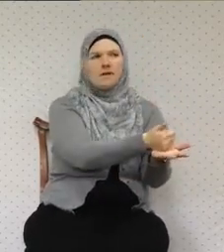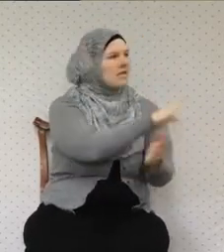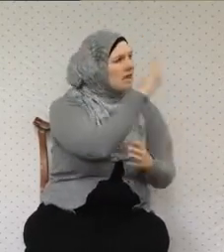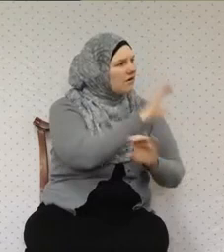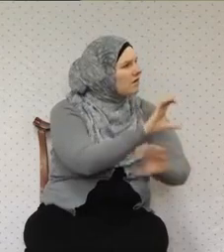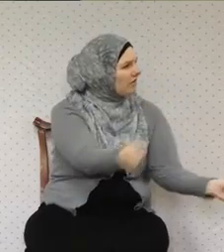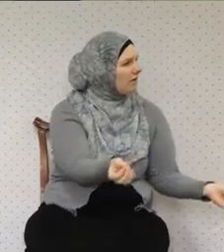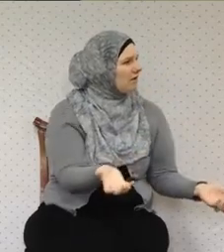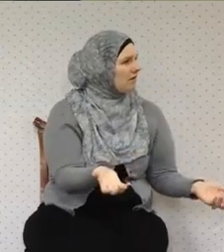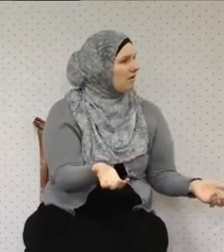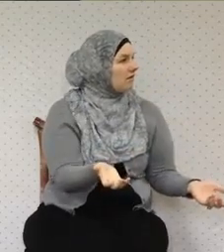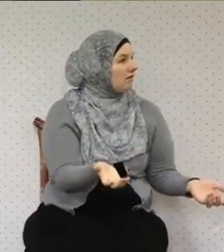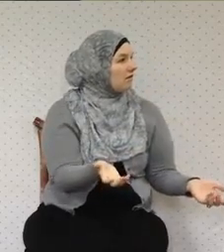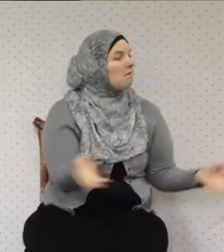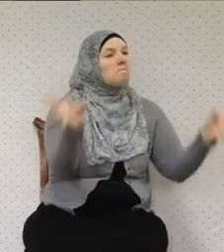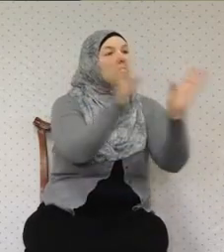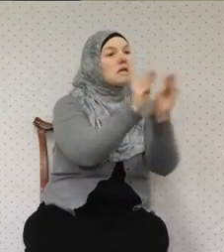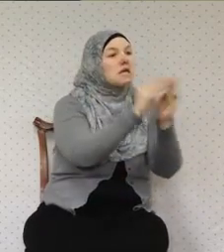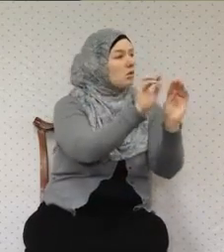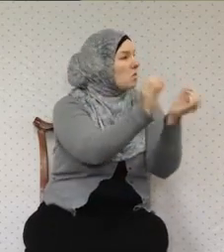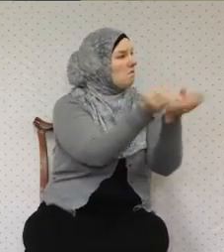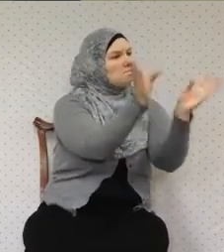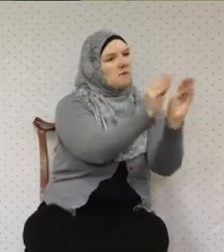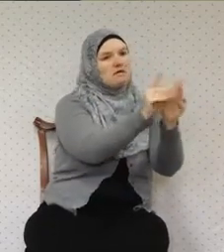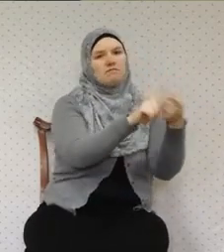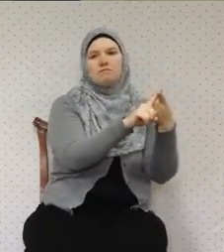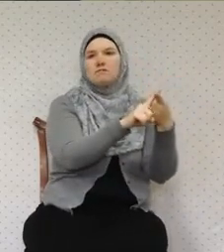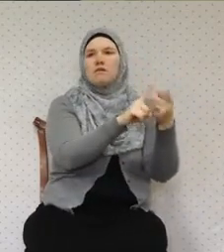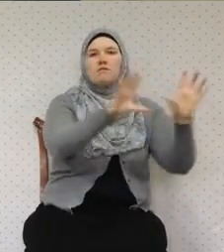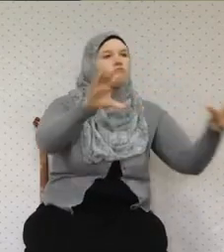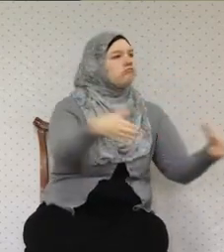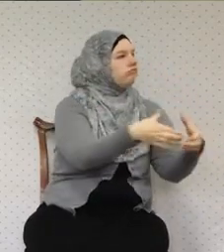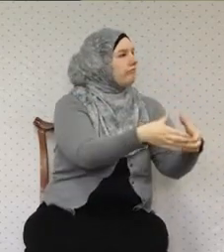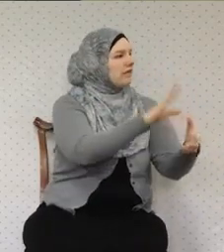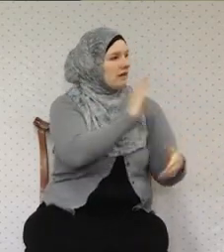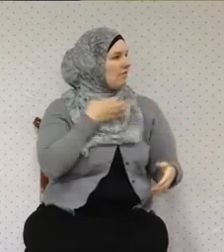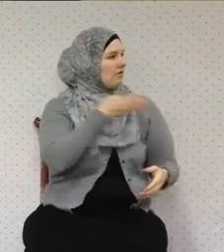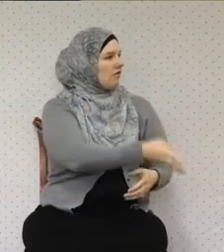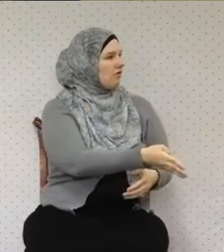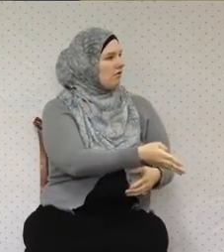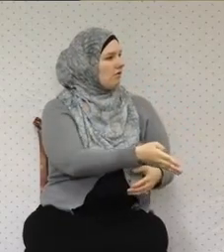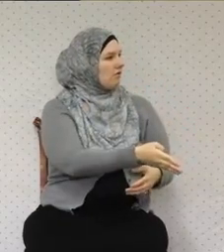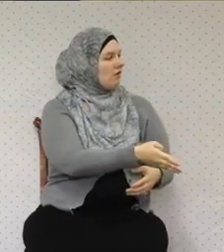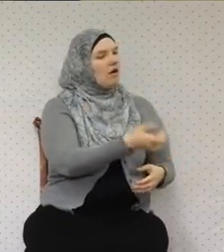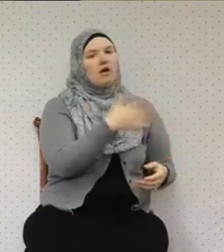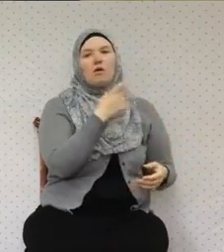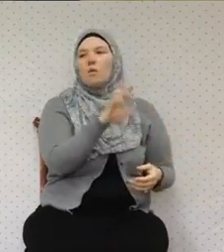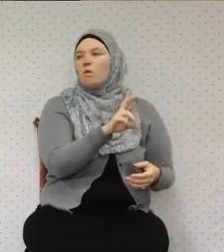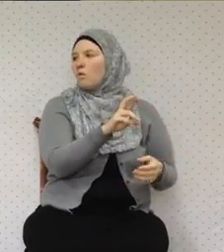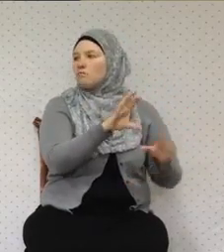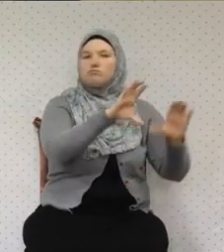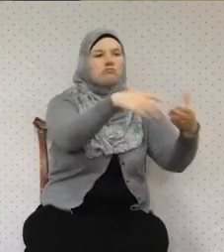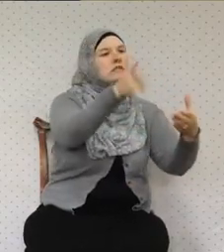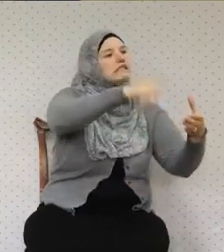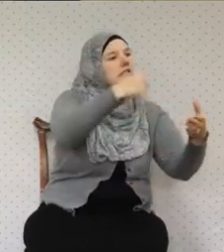isolation. They have a meeting, he's not there. They have a function, he's not there. They have a need,